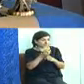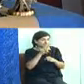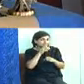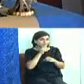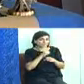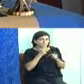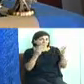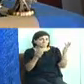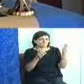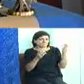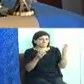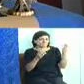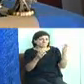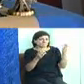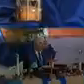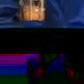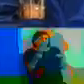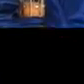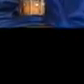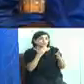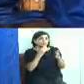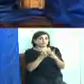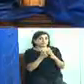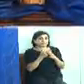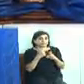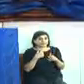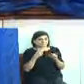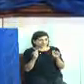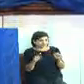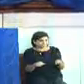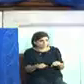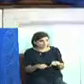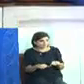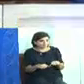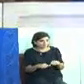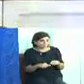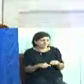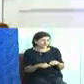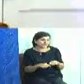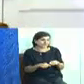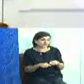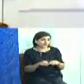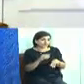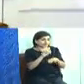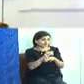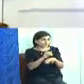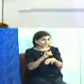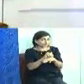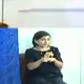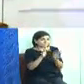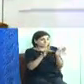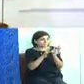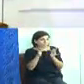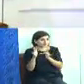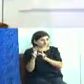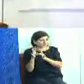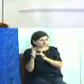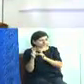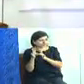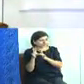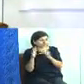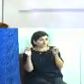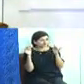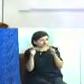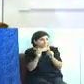You could probably tell it as well as I can tell it. But on a night that Jesus had gathered together with lots